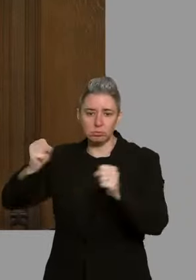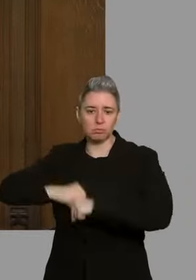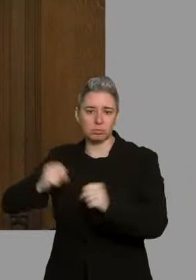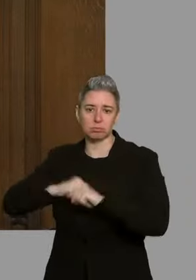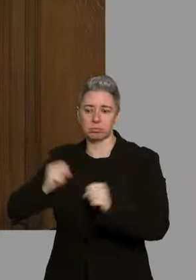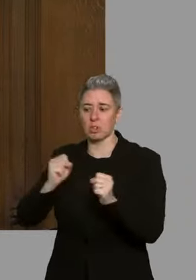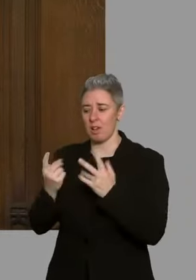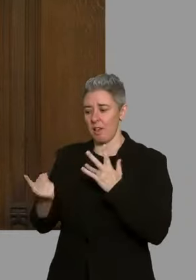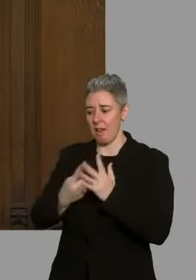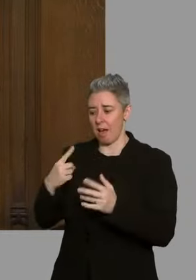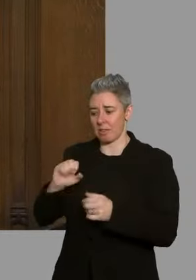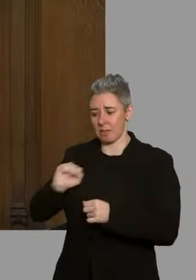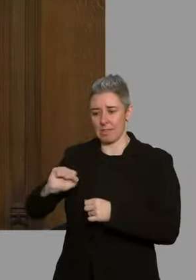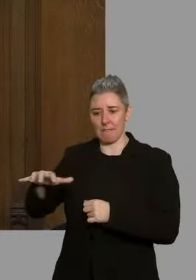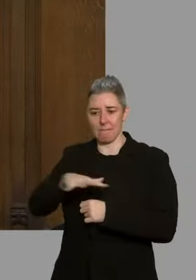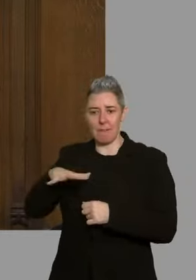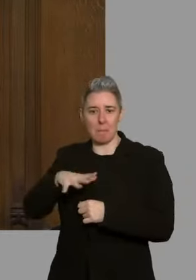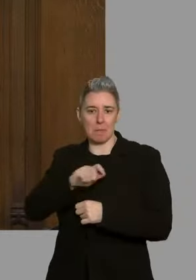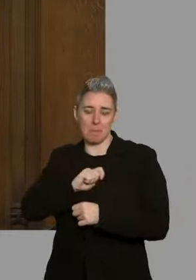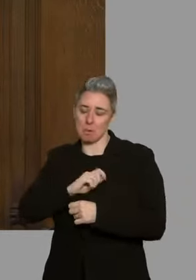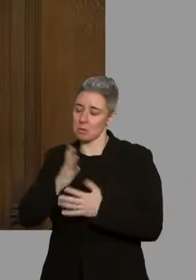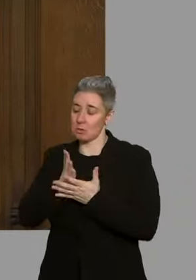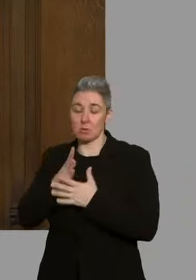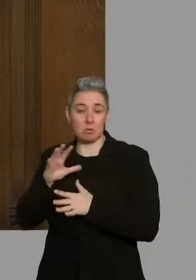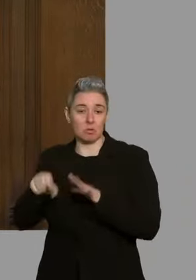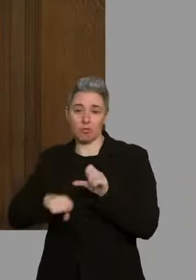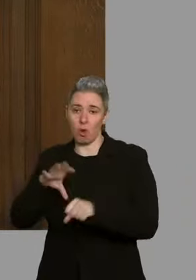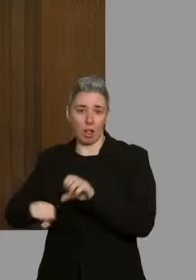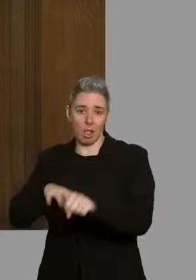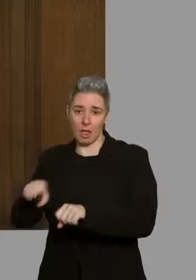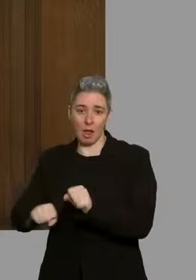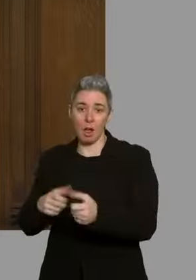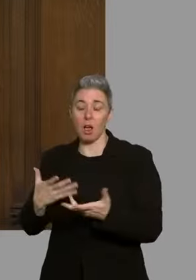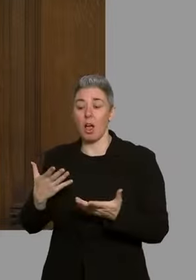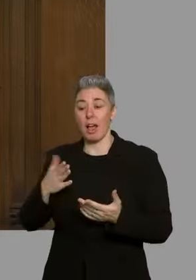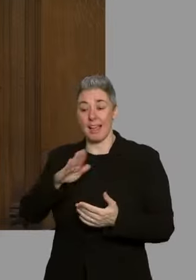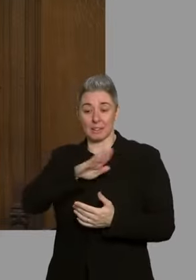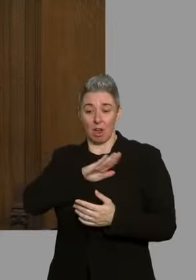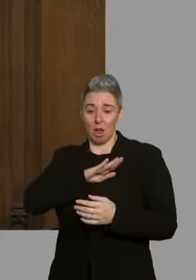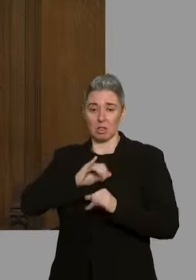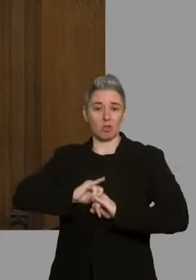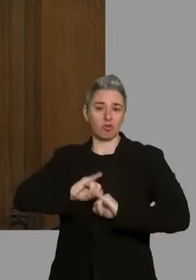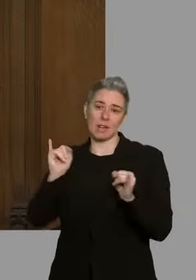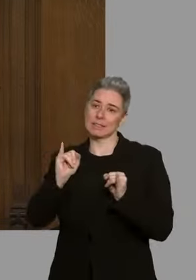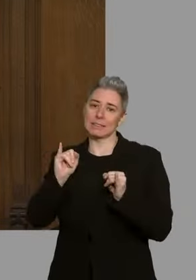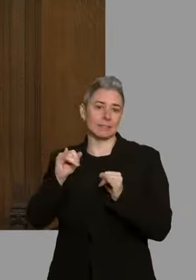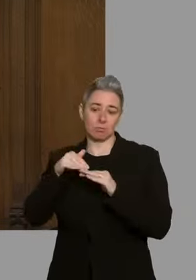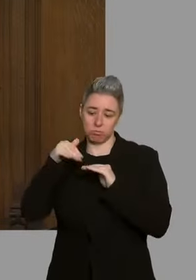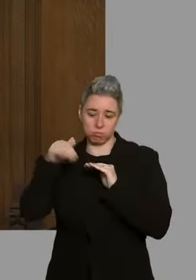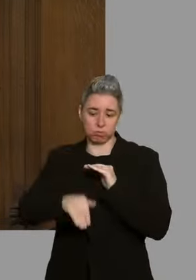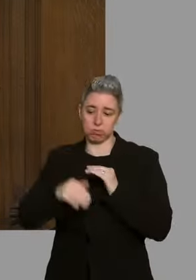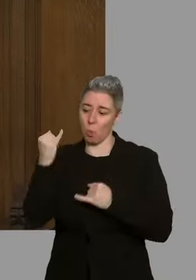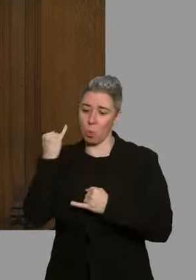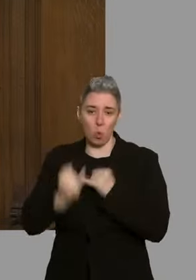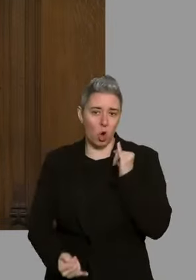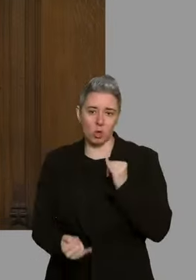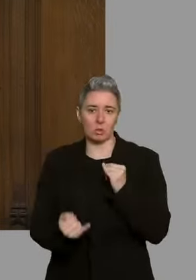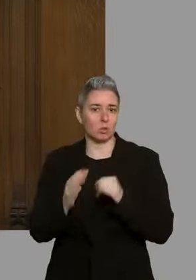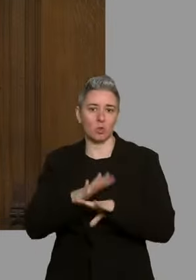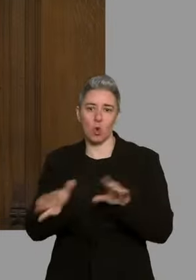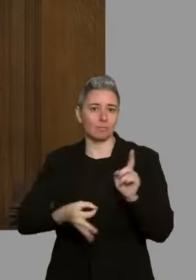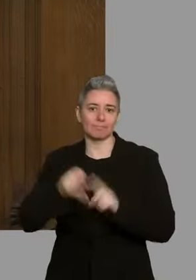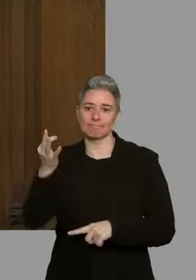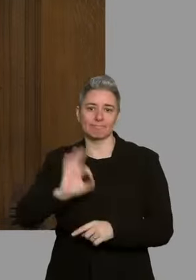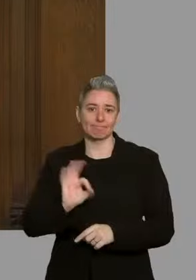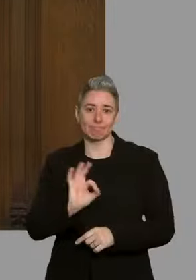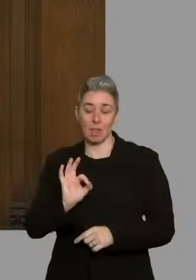Minister, the crisis in Gaza is getting worse and not better. None of us in this chamber can end their nightmare, but we can do more.